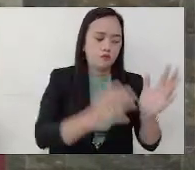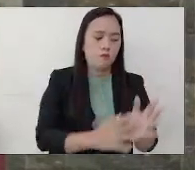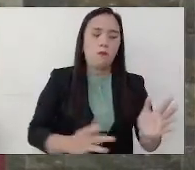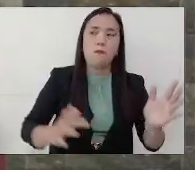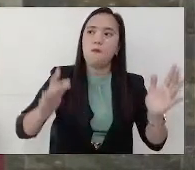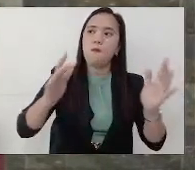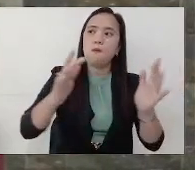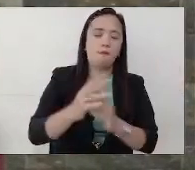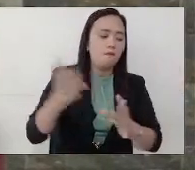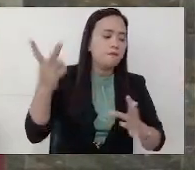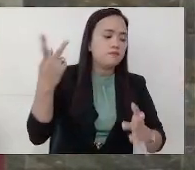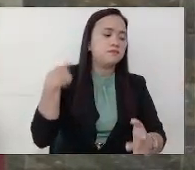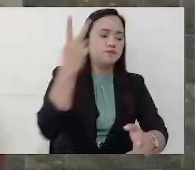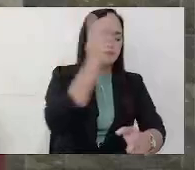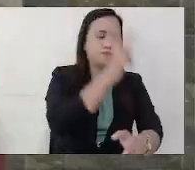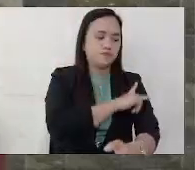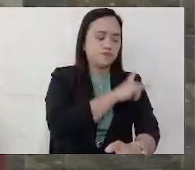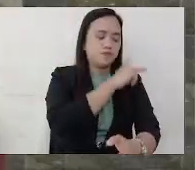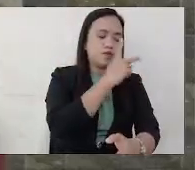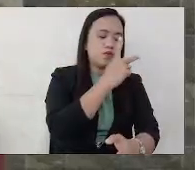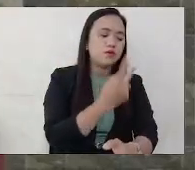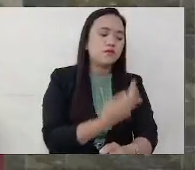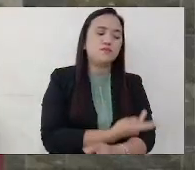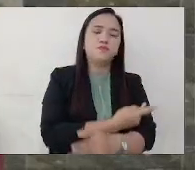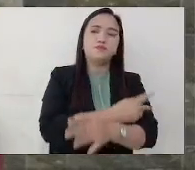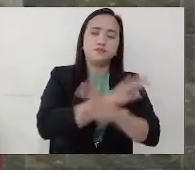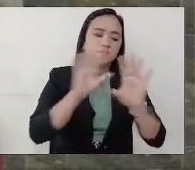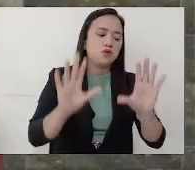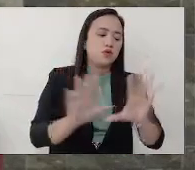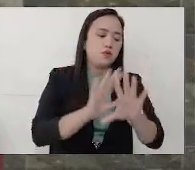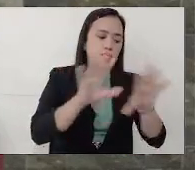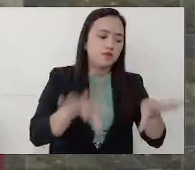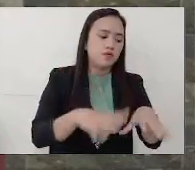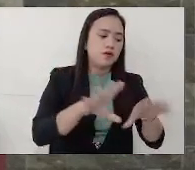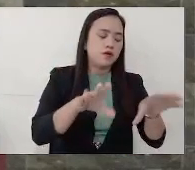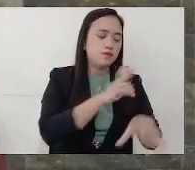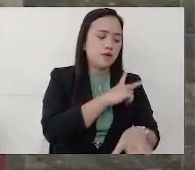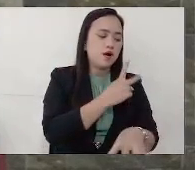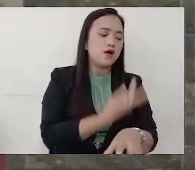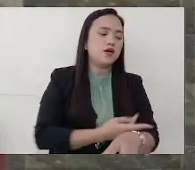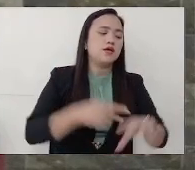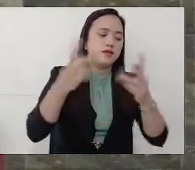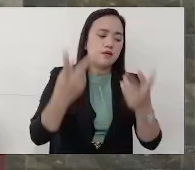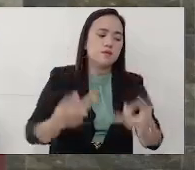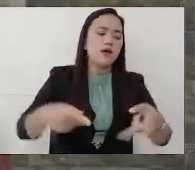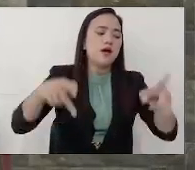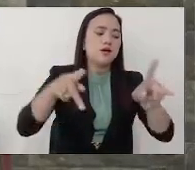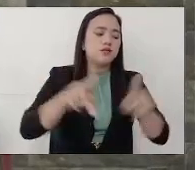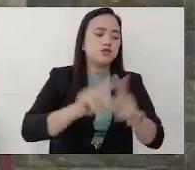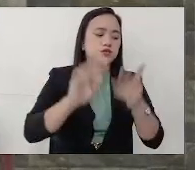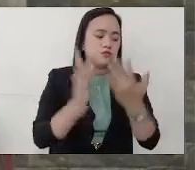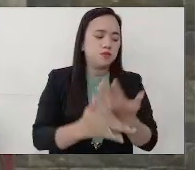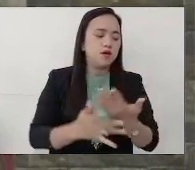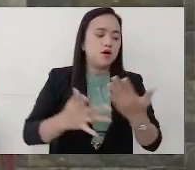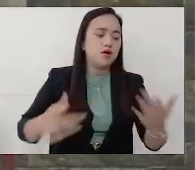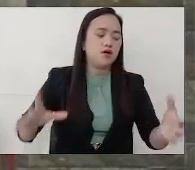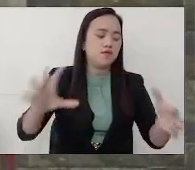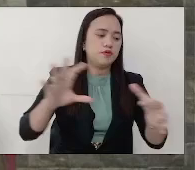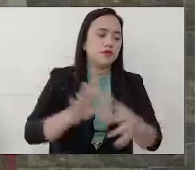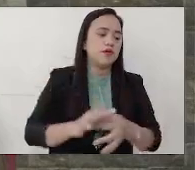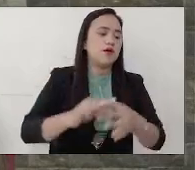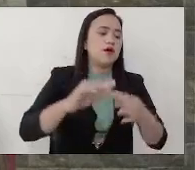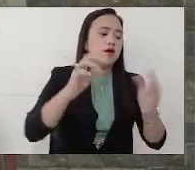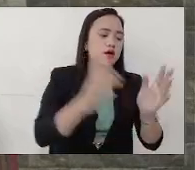the Lamb. There is power, wonder working power in the precious blood of